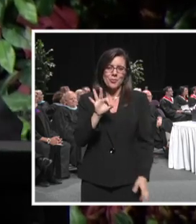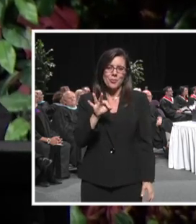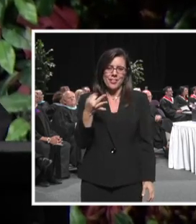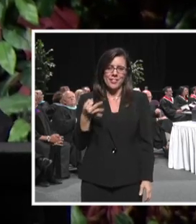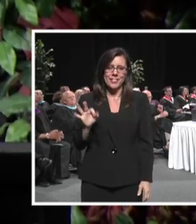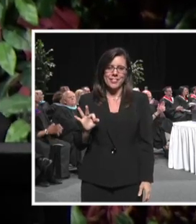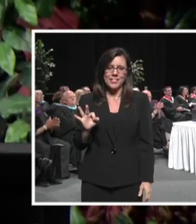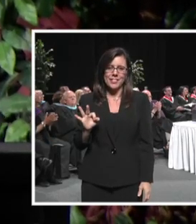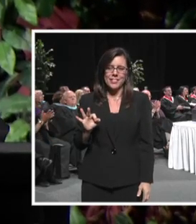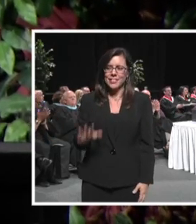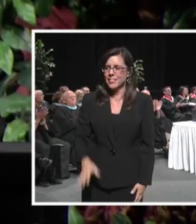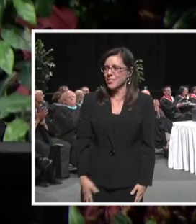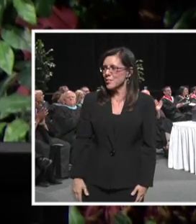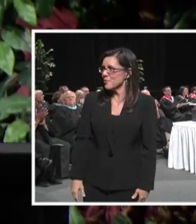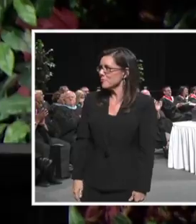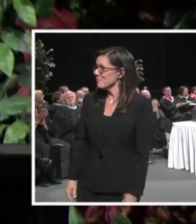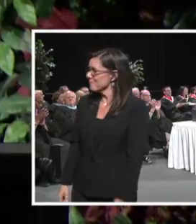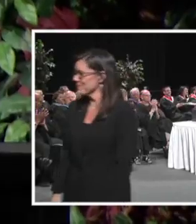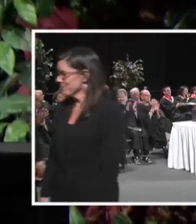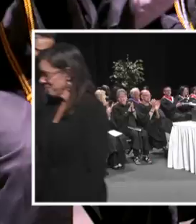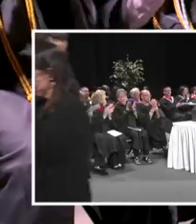2019.